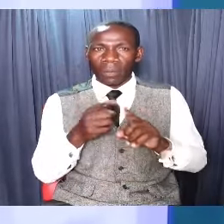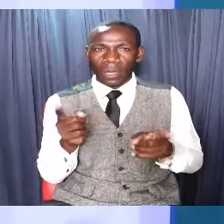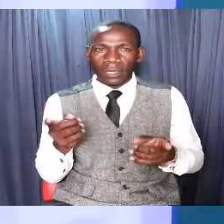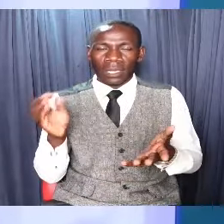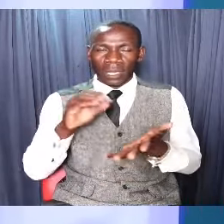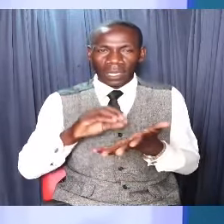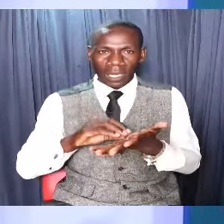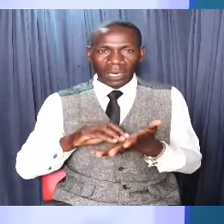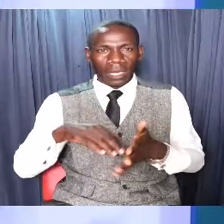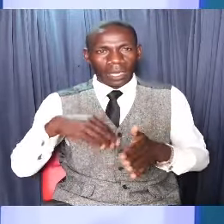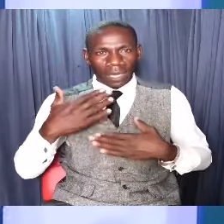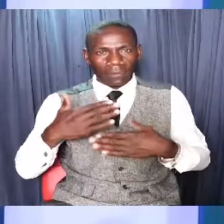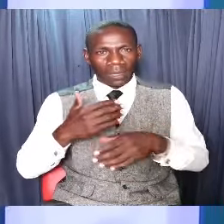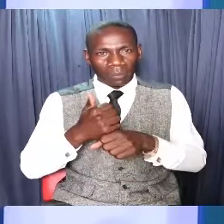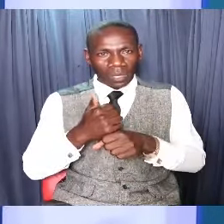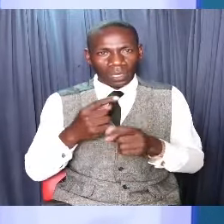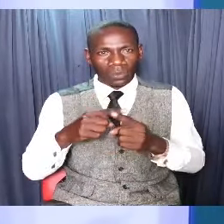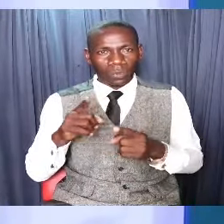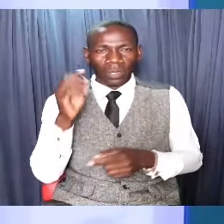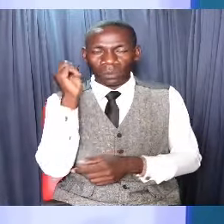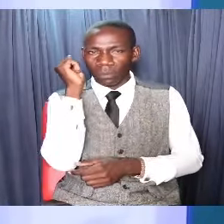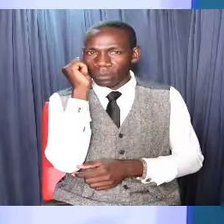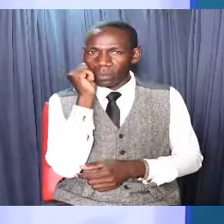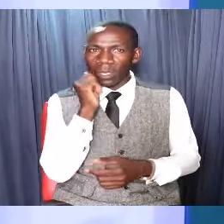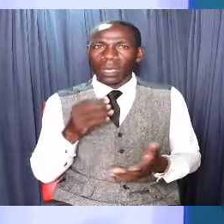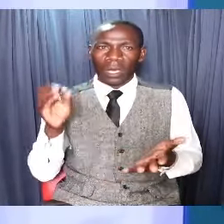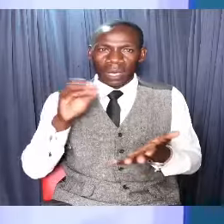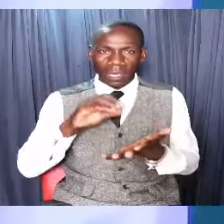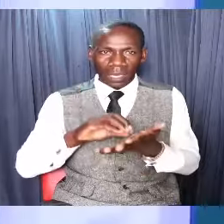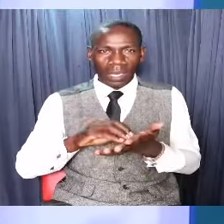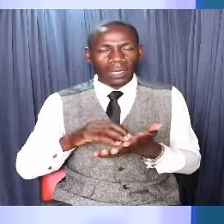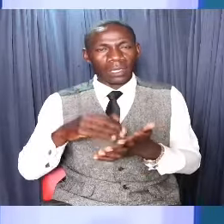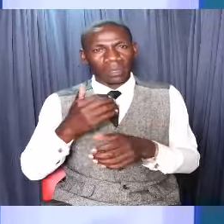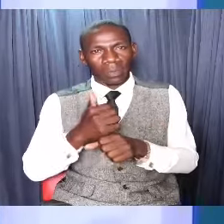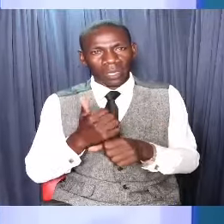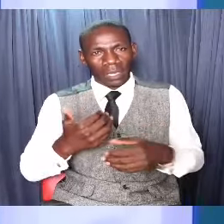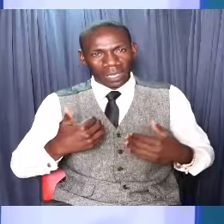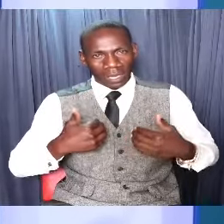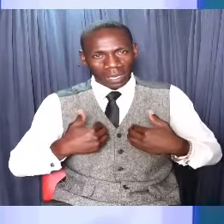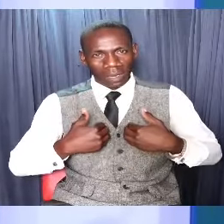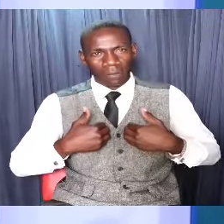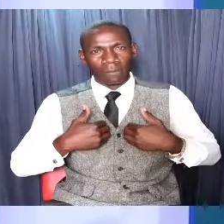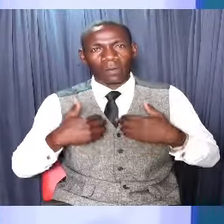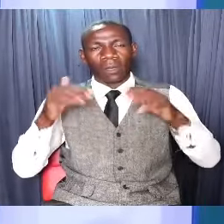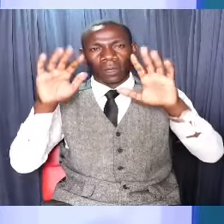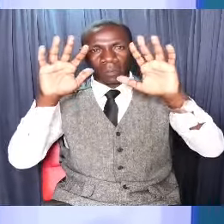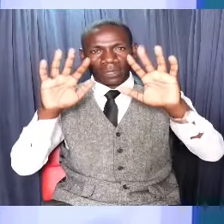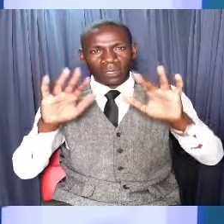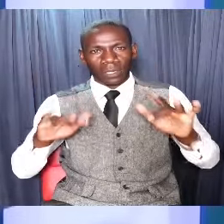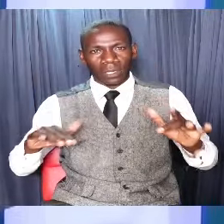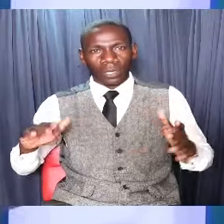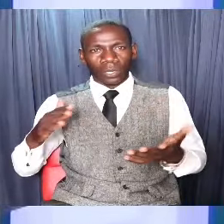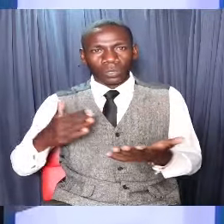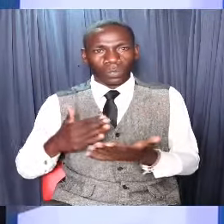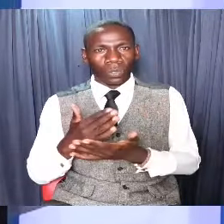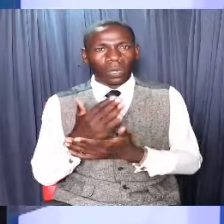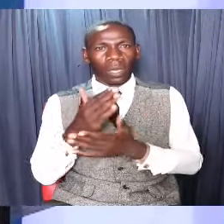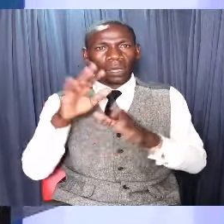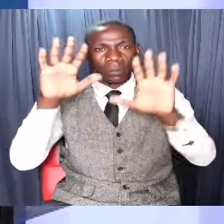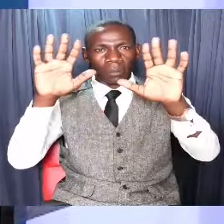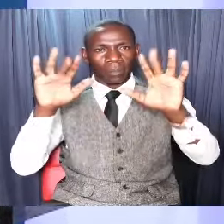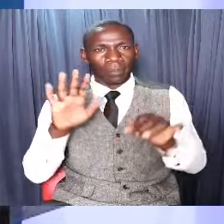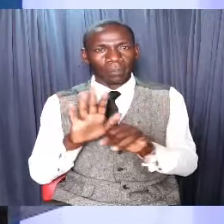ajapo huzunisha mtu. But he says when, once he grieves you. Tena atamrehemu. He'll also have mercies. Akadri ya wingi wa huruma zake. According to his